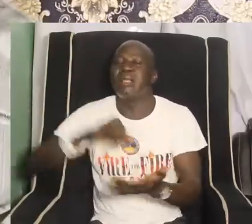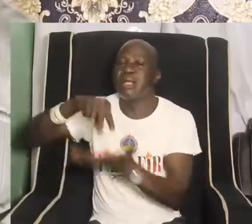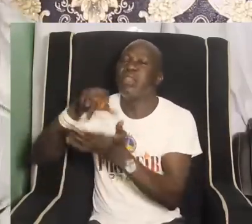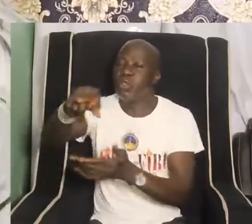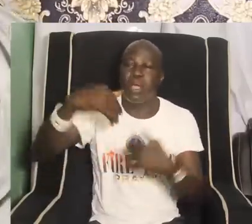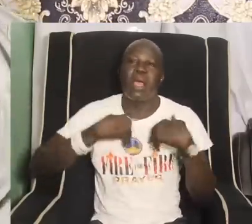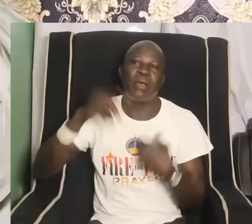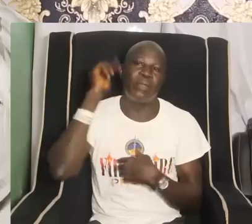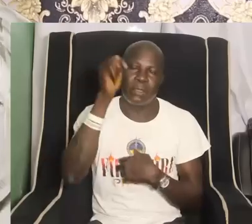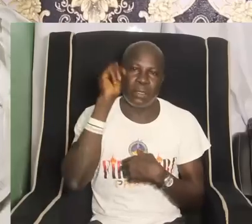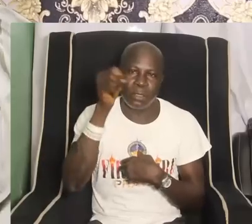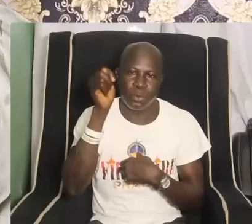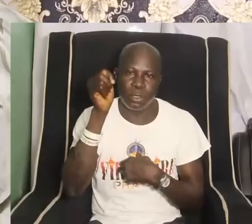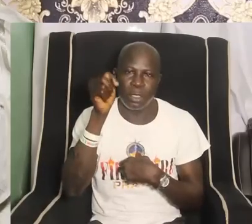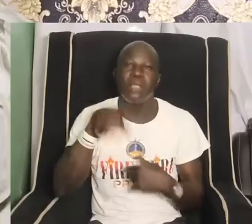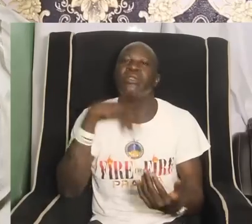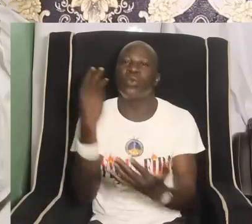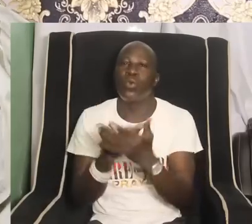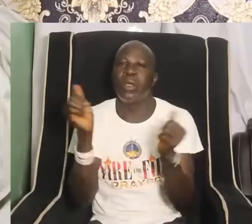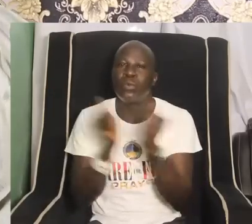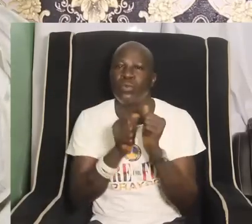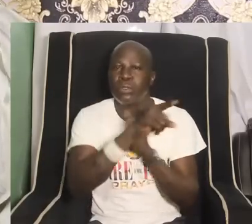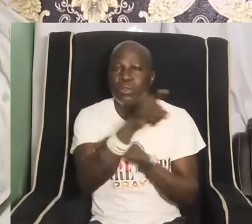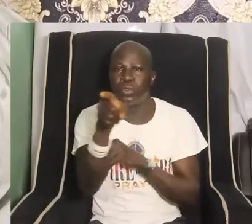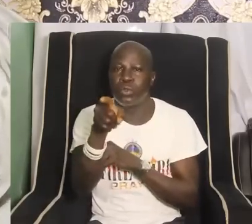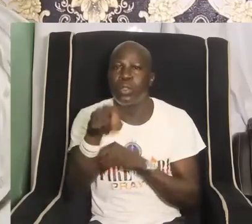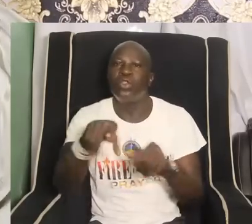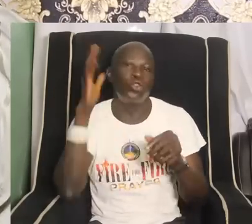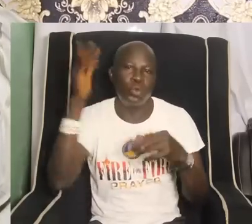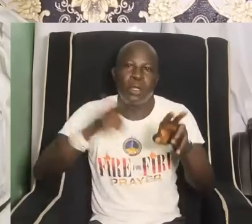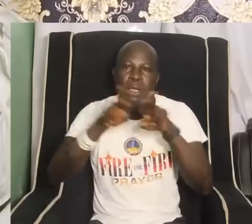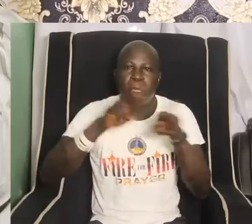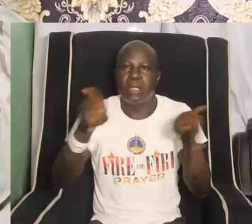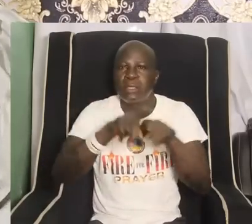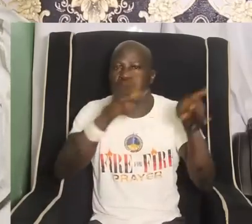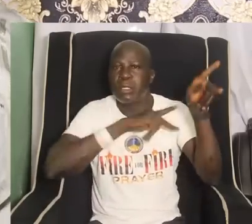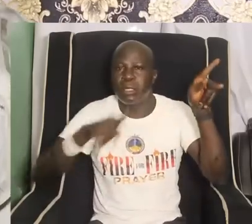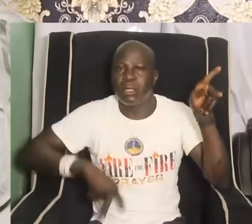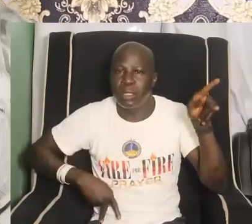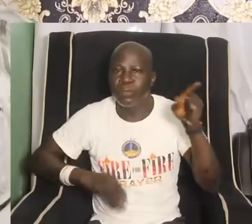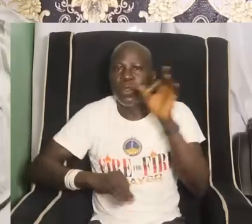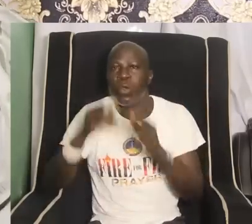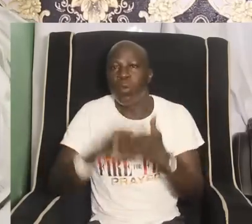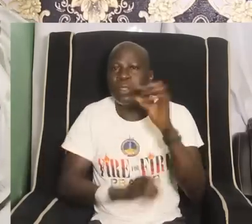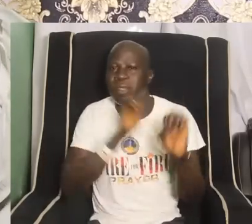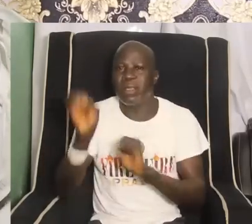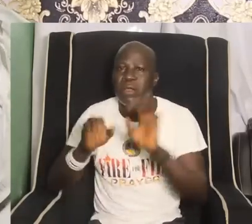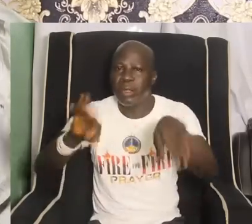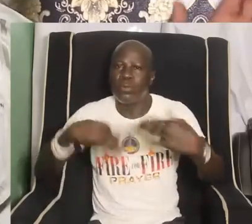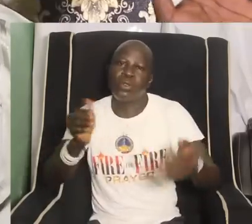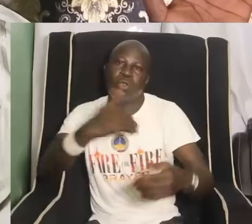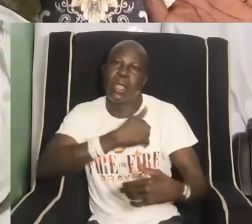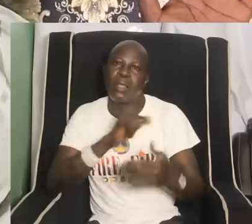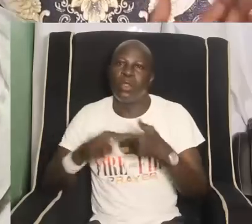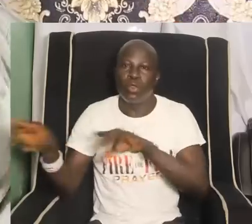one testimony amen o de madara fun o wa de se bi omo to lo ba fi si olokan you got to lay it in your